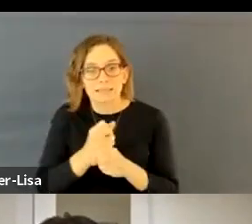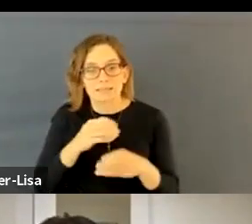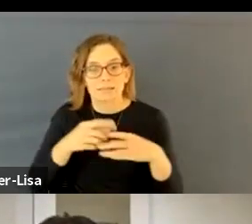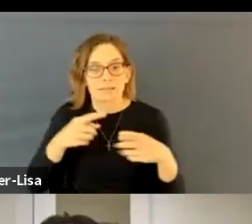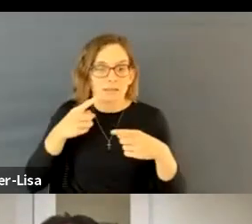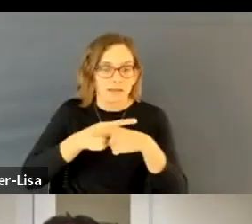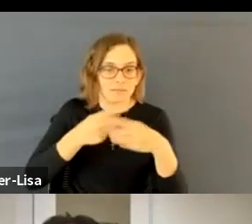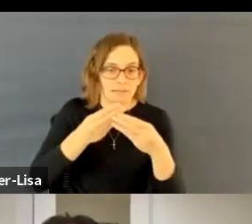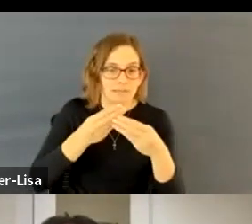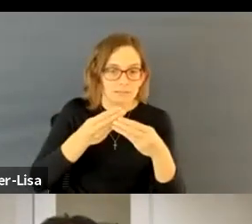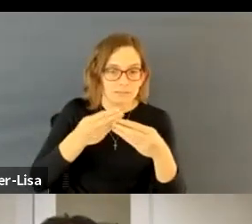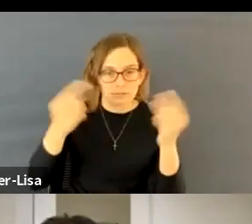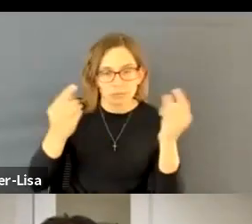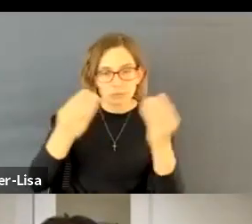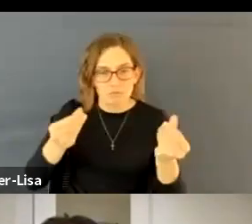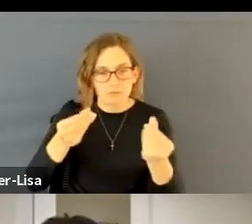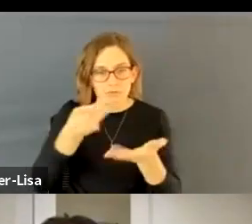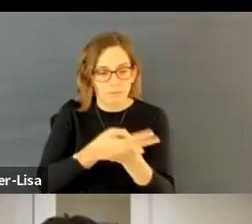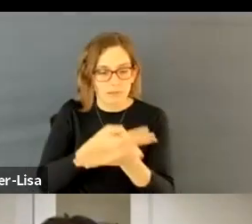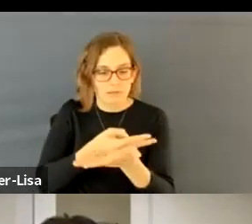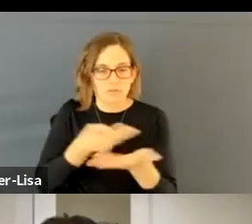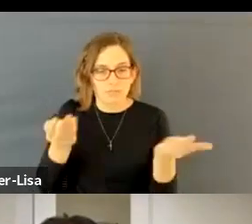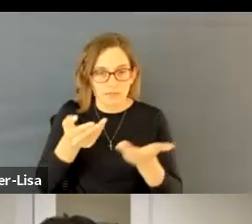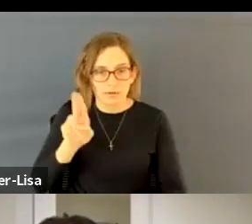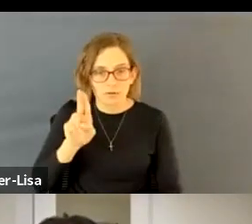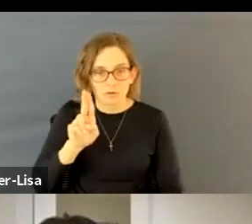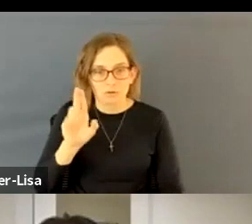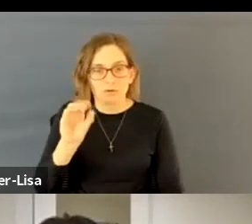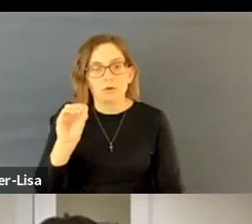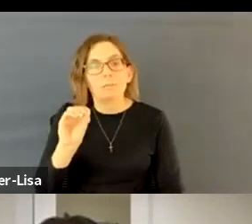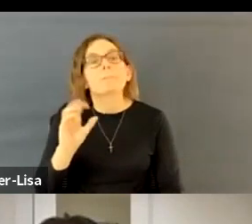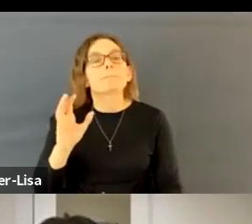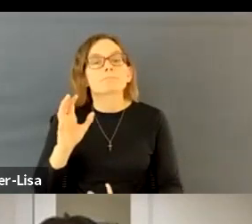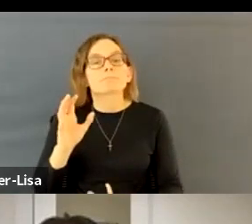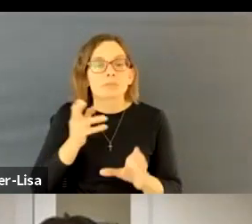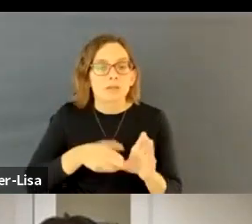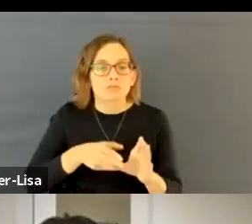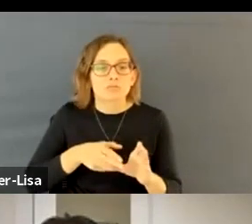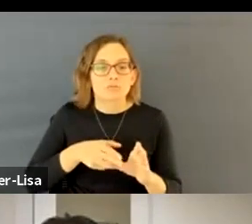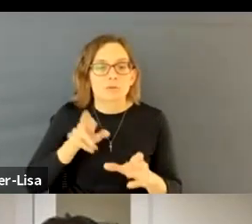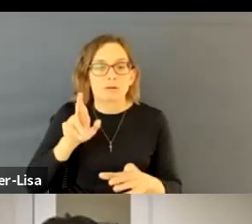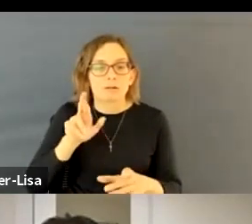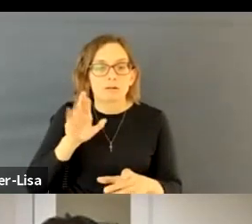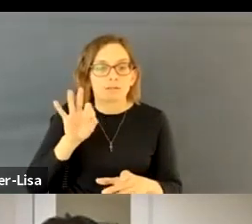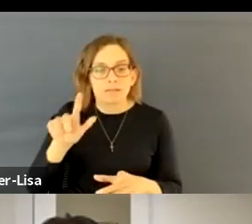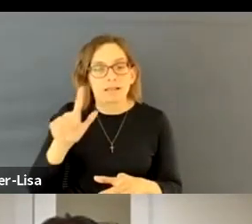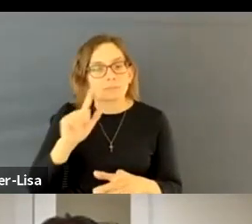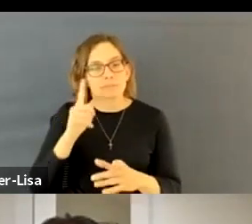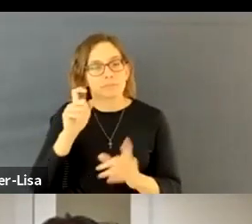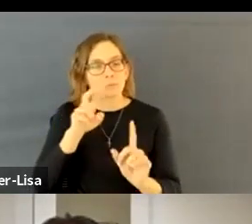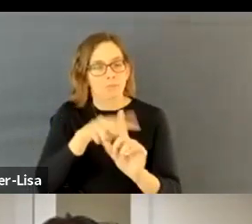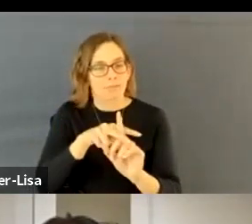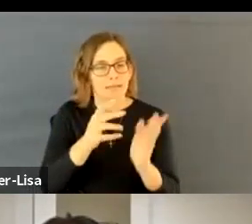and Dispute Resolution Master's program here at the UO. And I joined RFL because it gave me the opportunity to start applying a lot of those skills that I